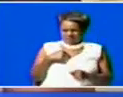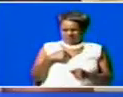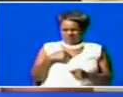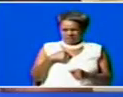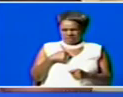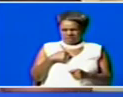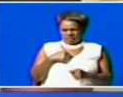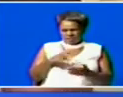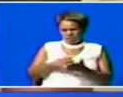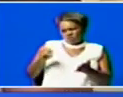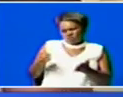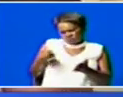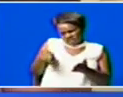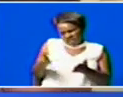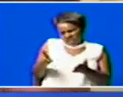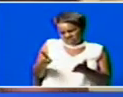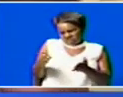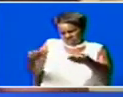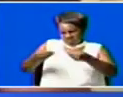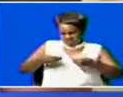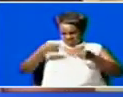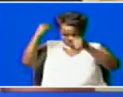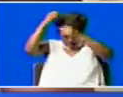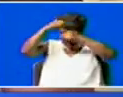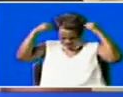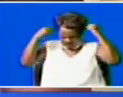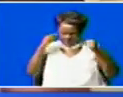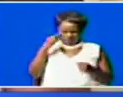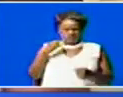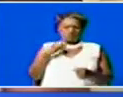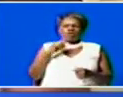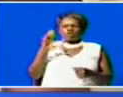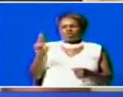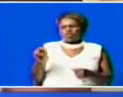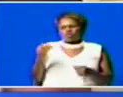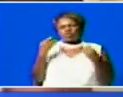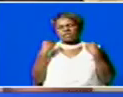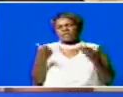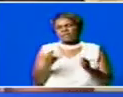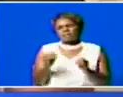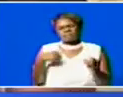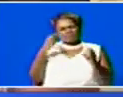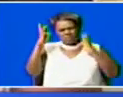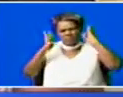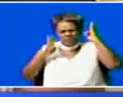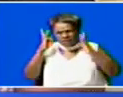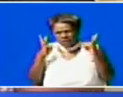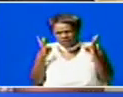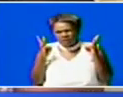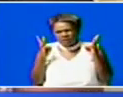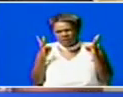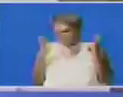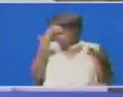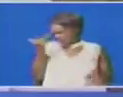no, she removed the one she had on her head and gave it to me. She felt, no, you can't sleep like that. And I was wondering,